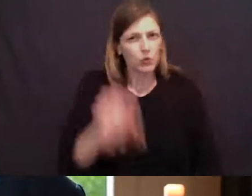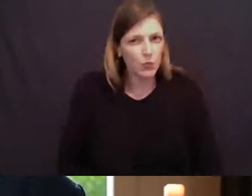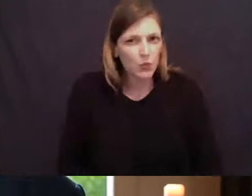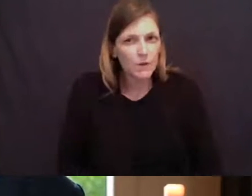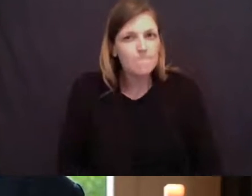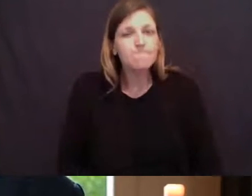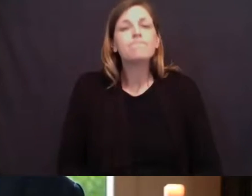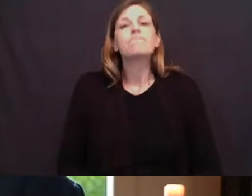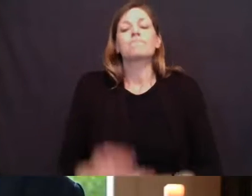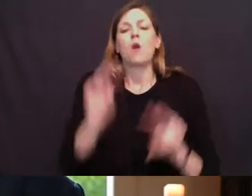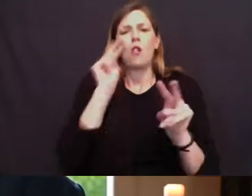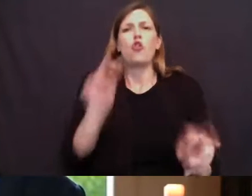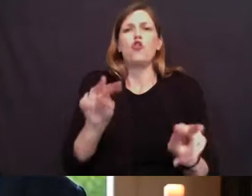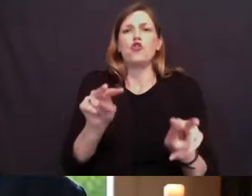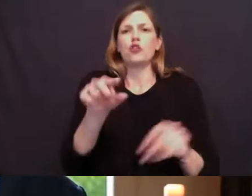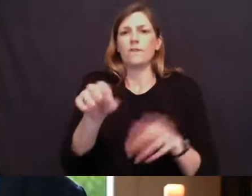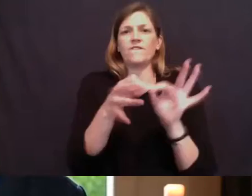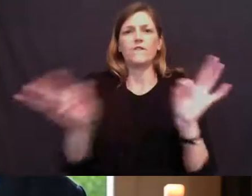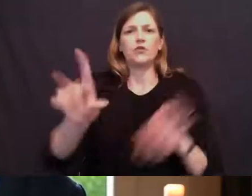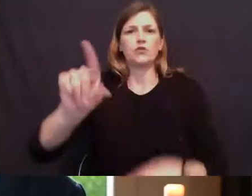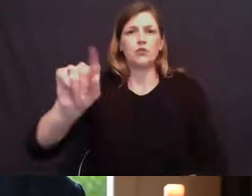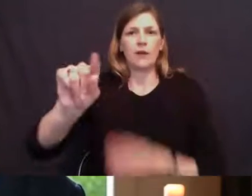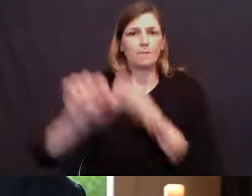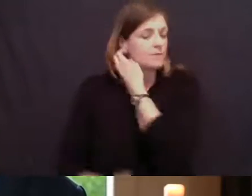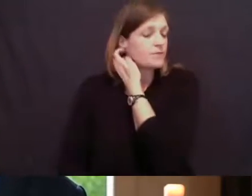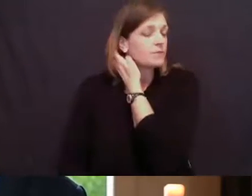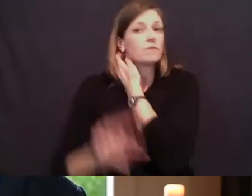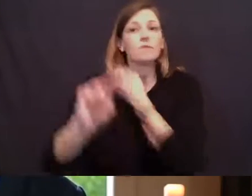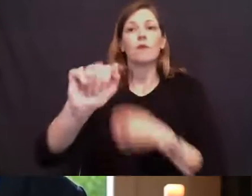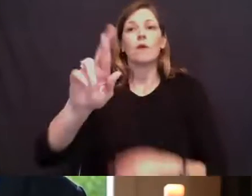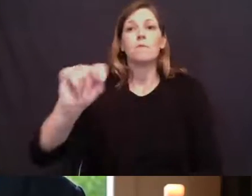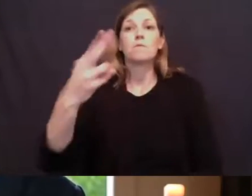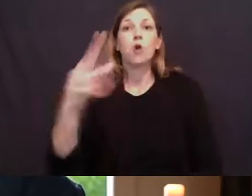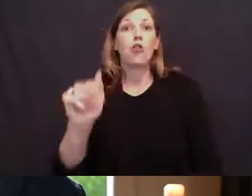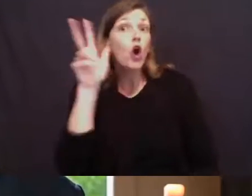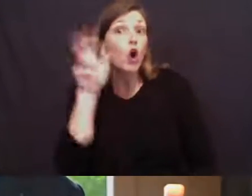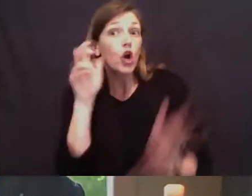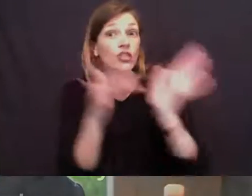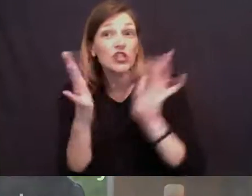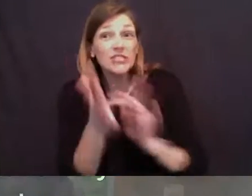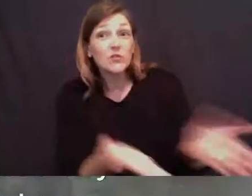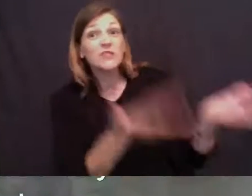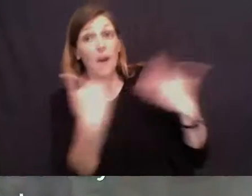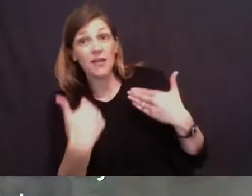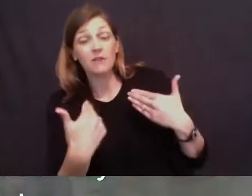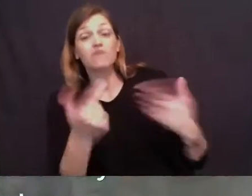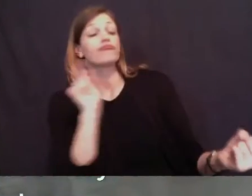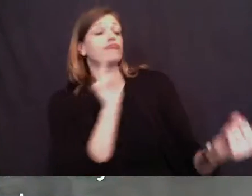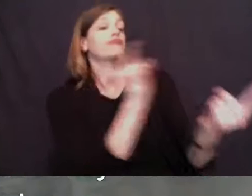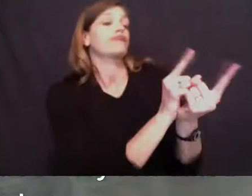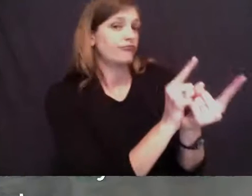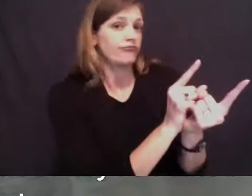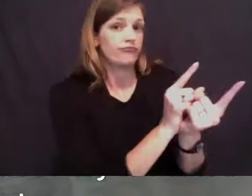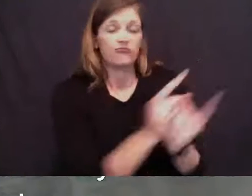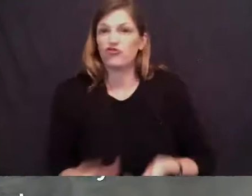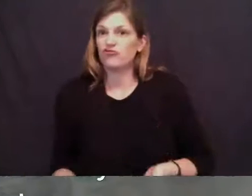this. Verse 20. Martha heard that Jesus was coming, and so she went and met him. She just got